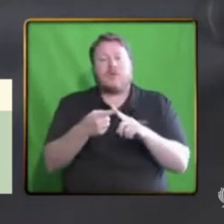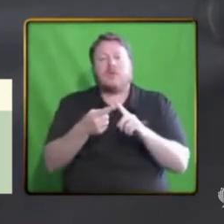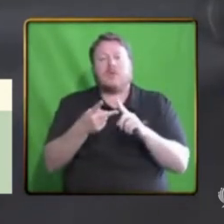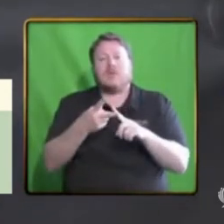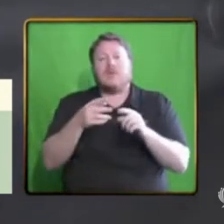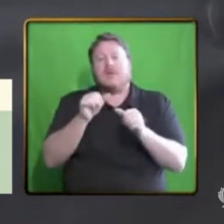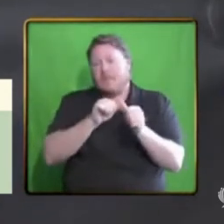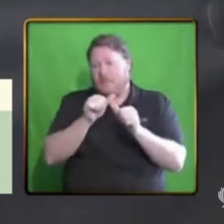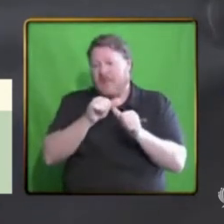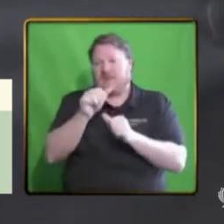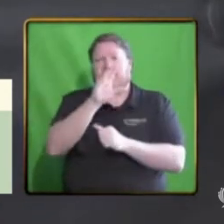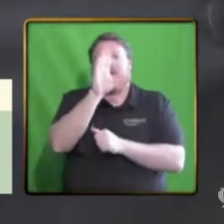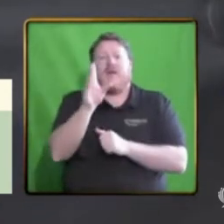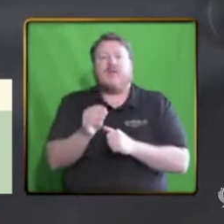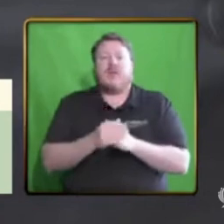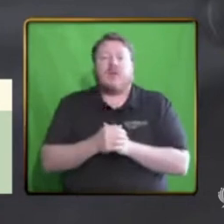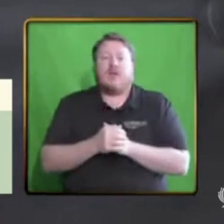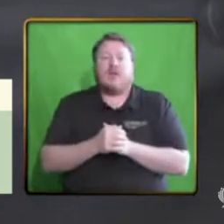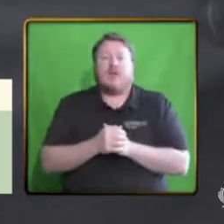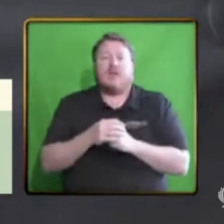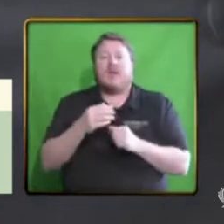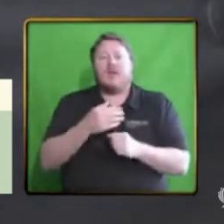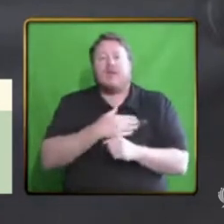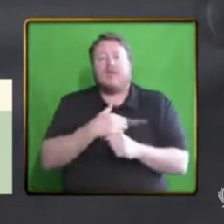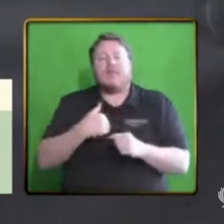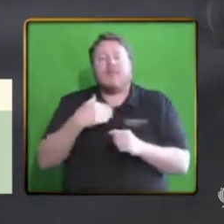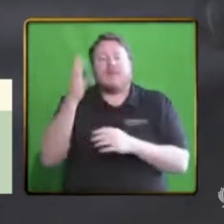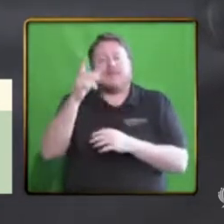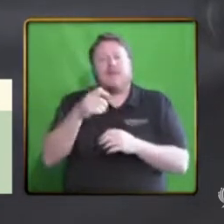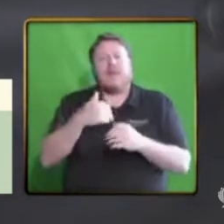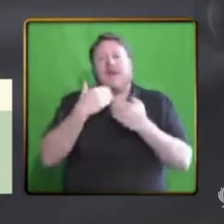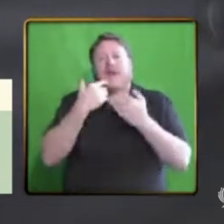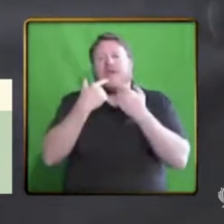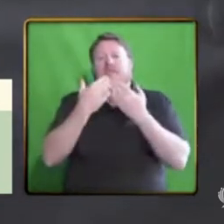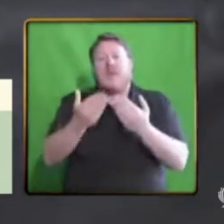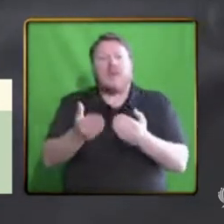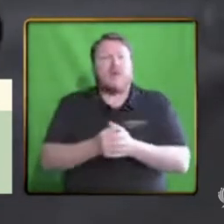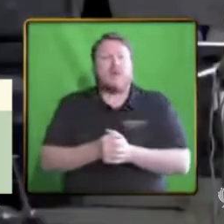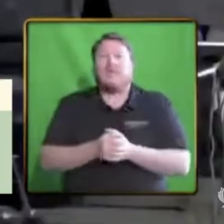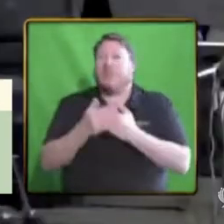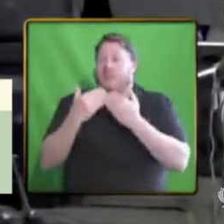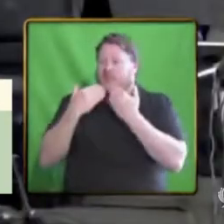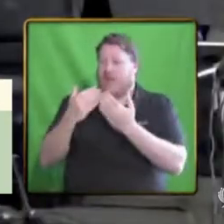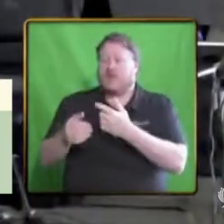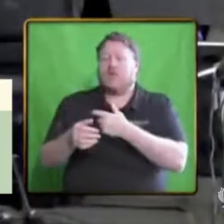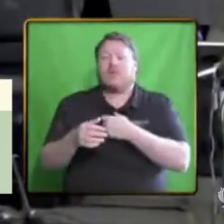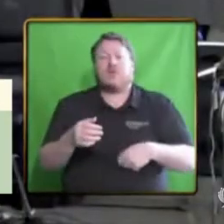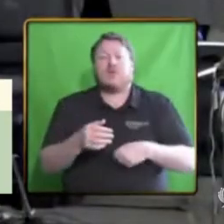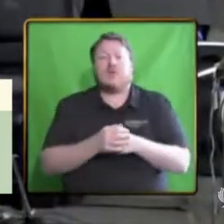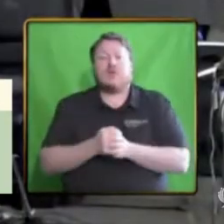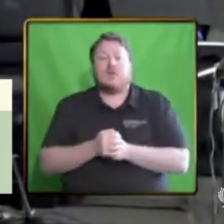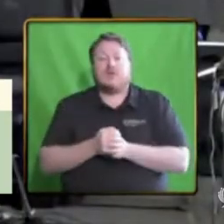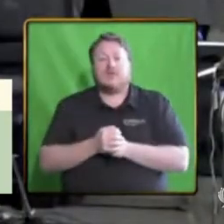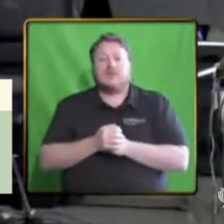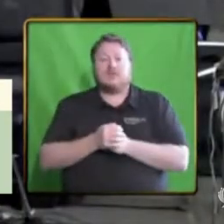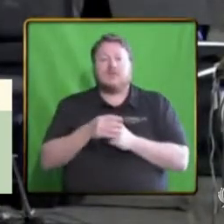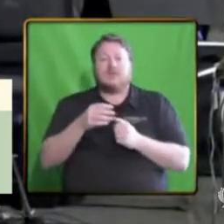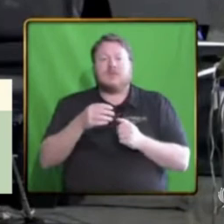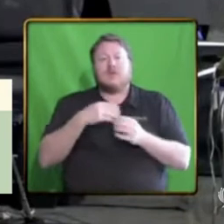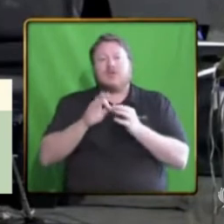Africa. Madam Speaker, I thank you. Thank you, President. Reverend K.R.J.